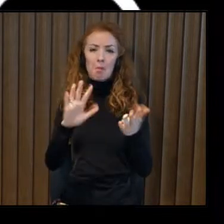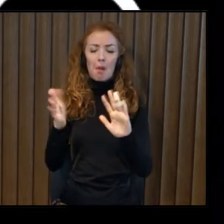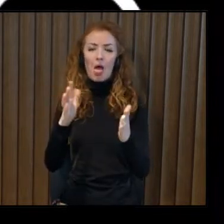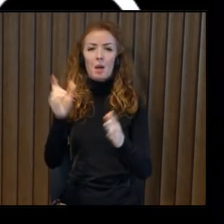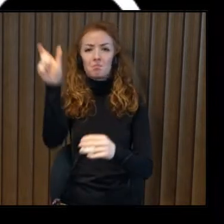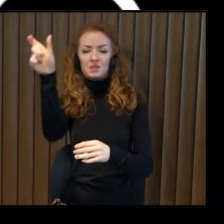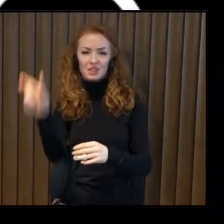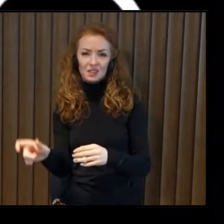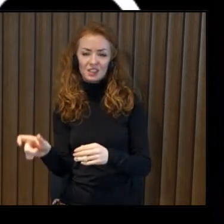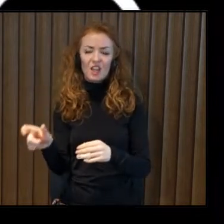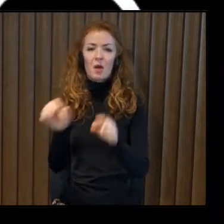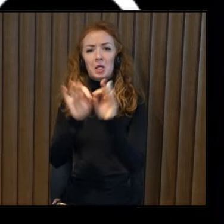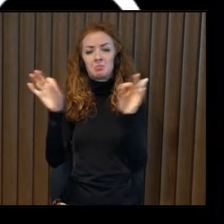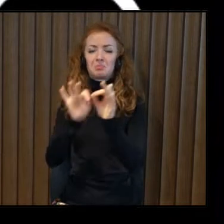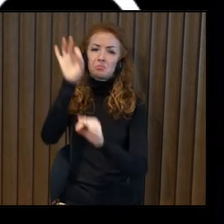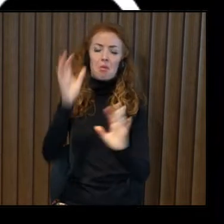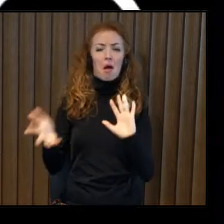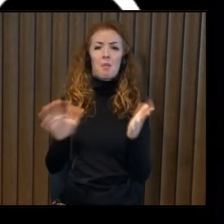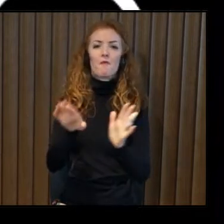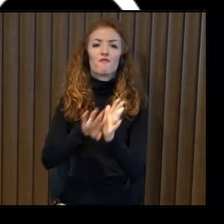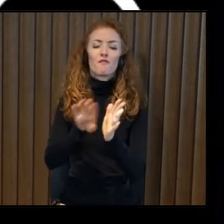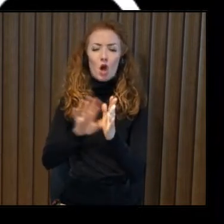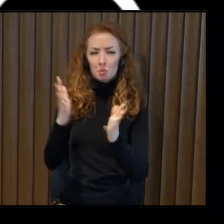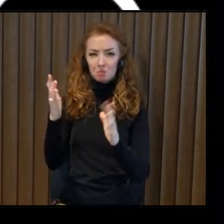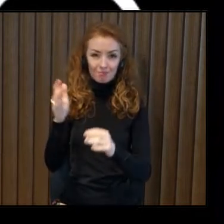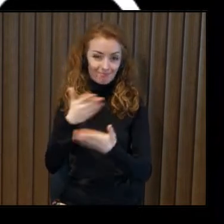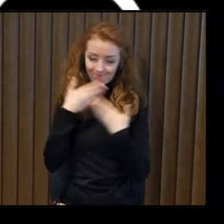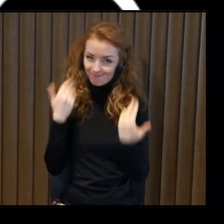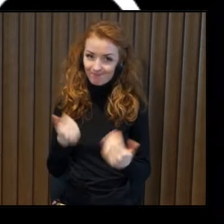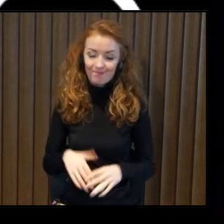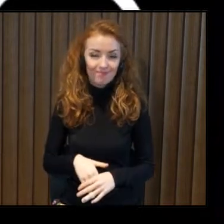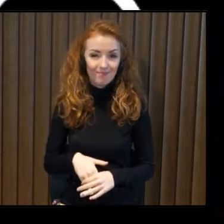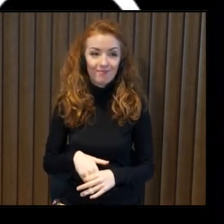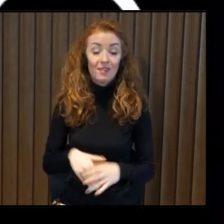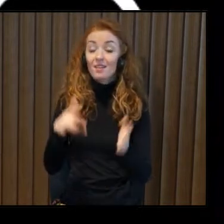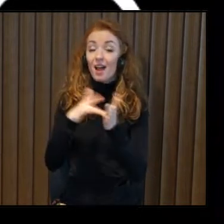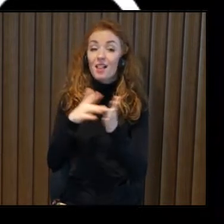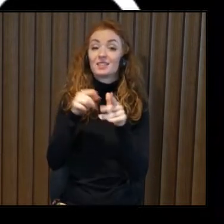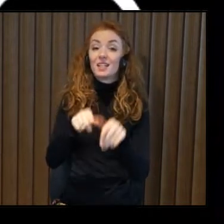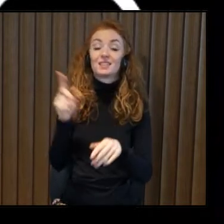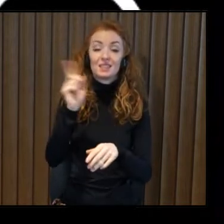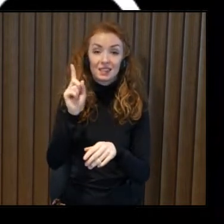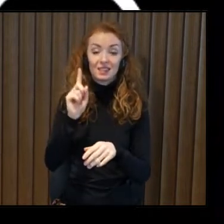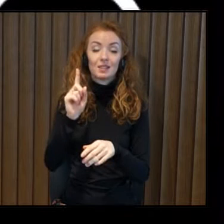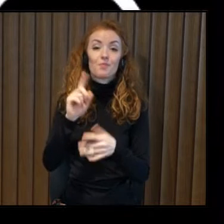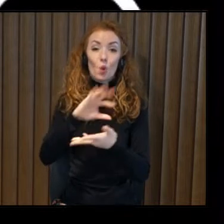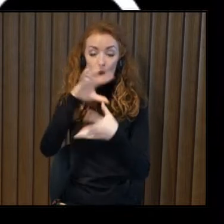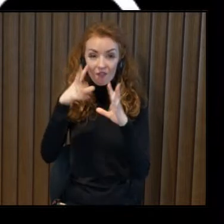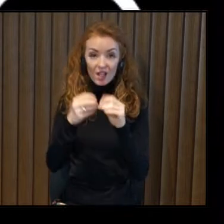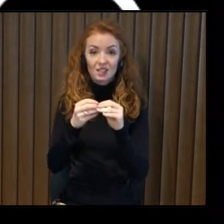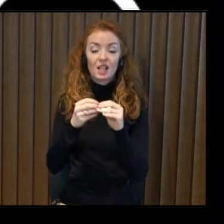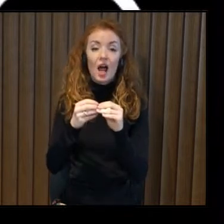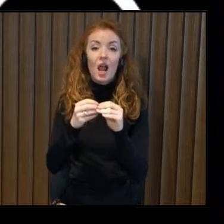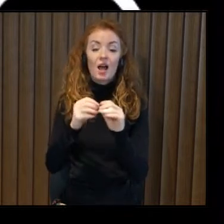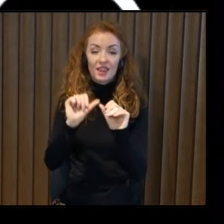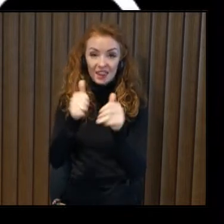is try to take this idea of universal design, the concept, and kind of merge it with some other practices that are already going on that we